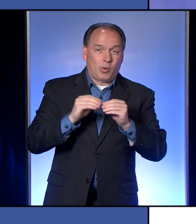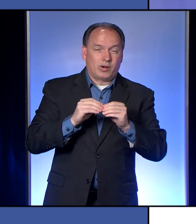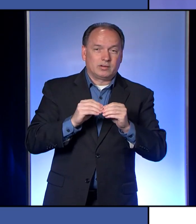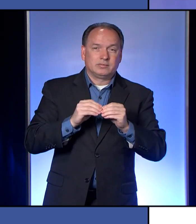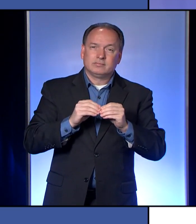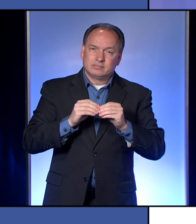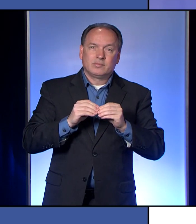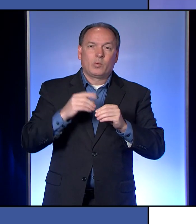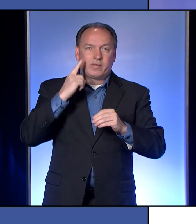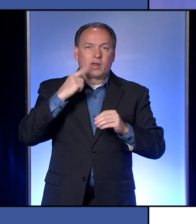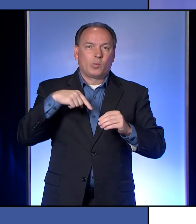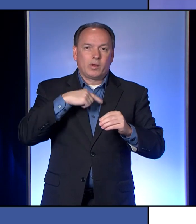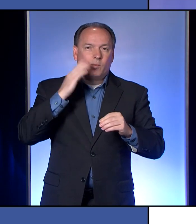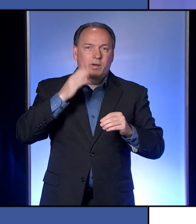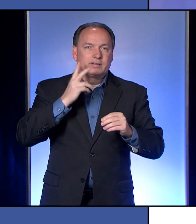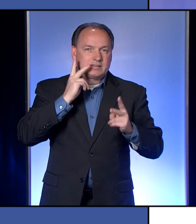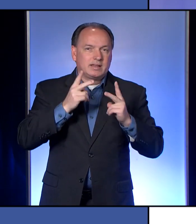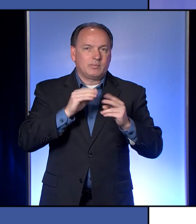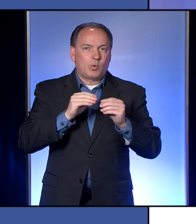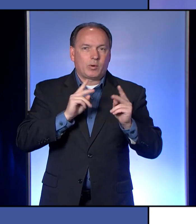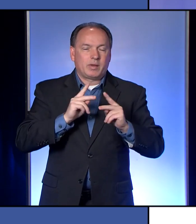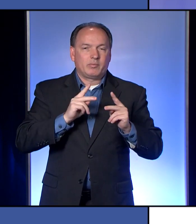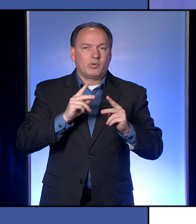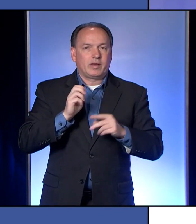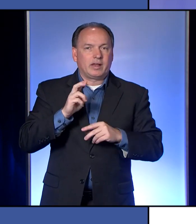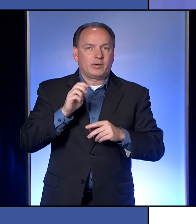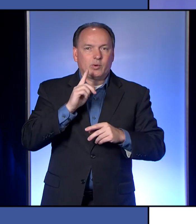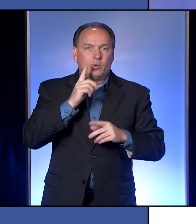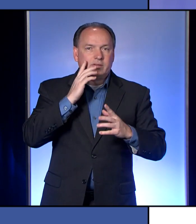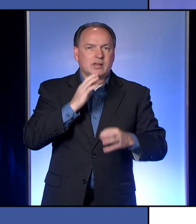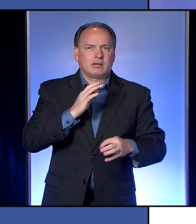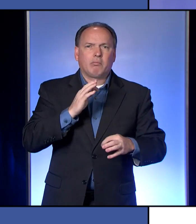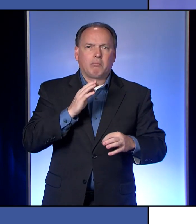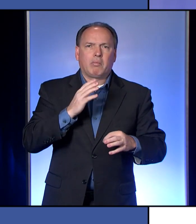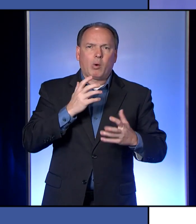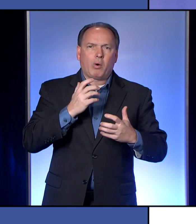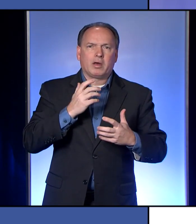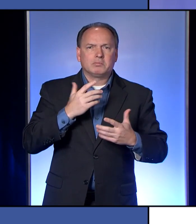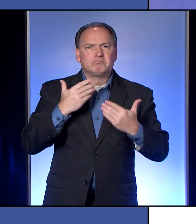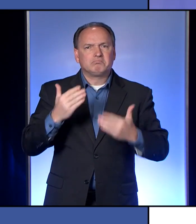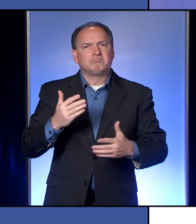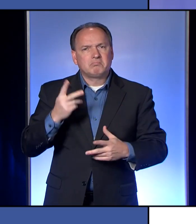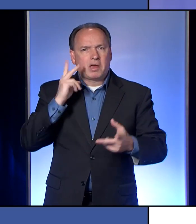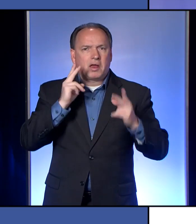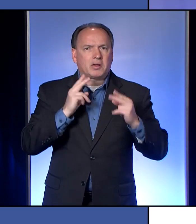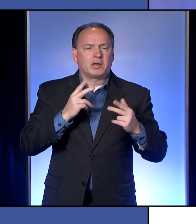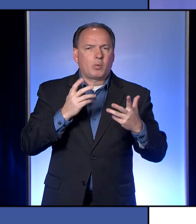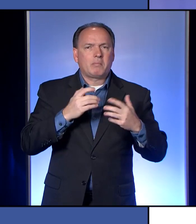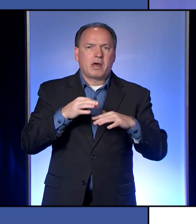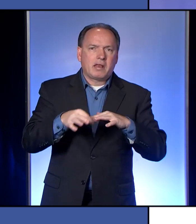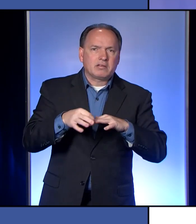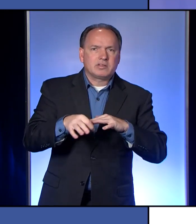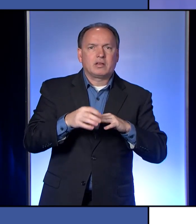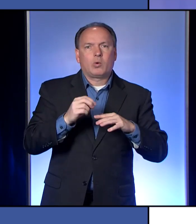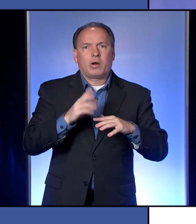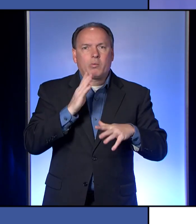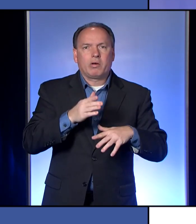we think that we will have people from Erie County who decide, I really want to get my hair cut, or I want to get my nails done, or I